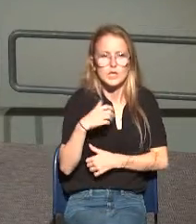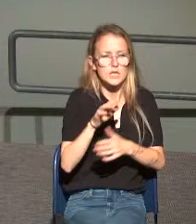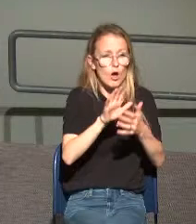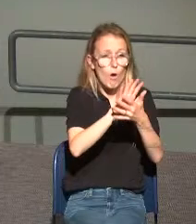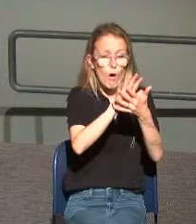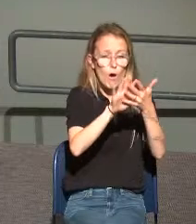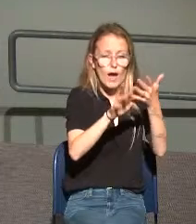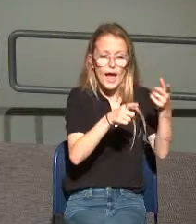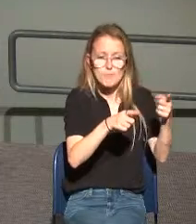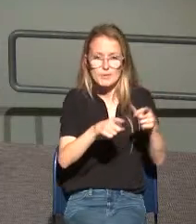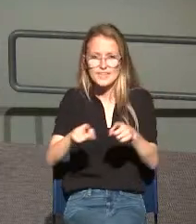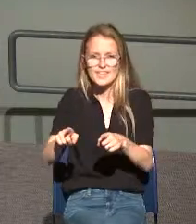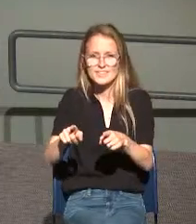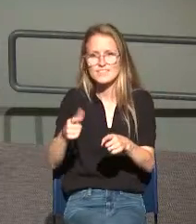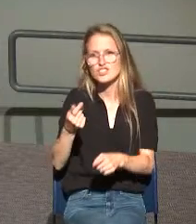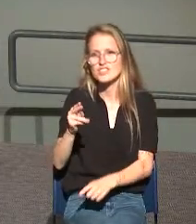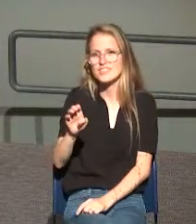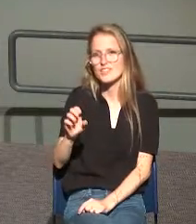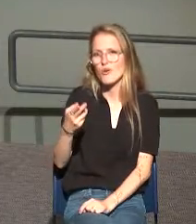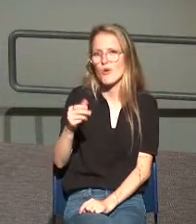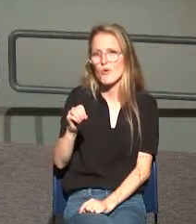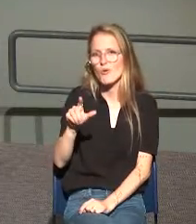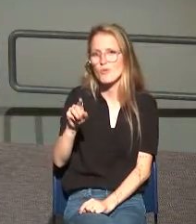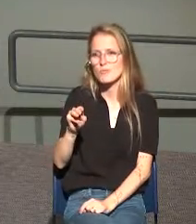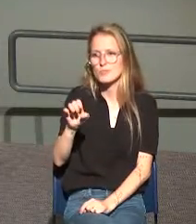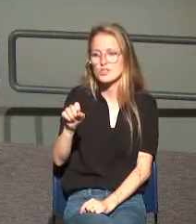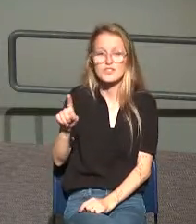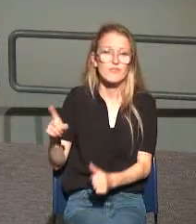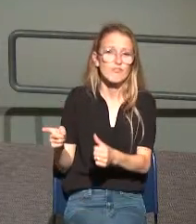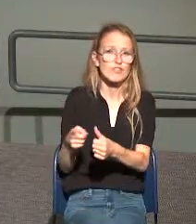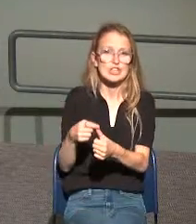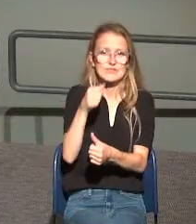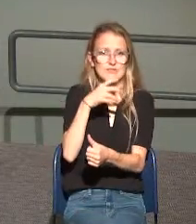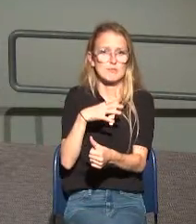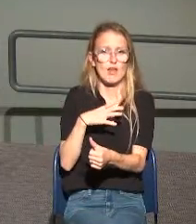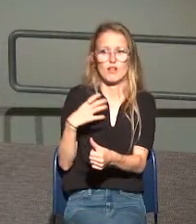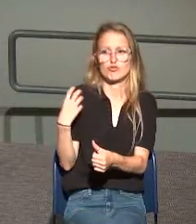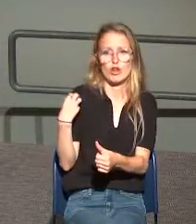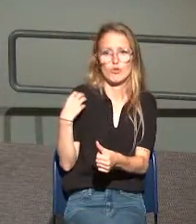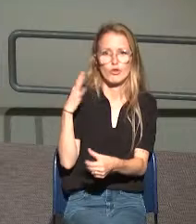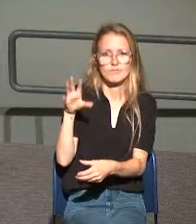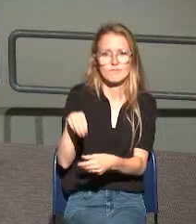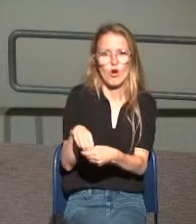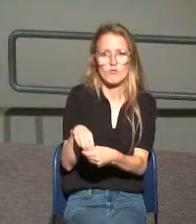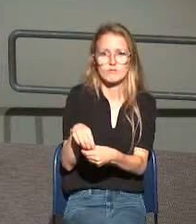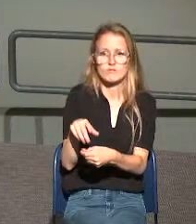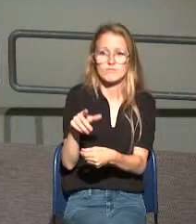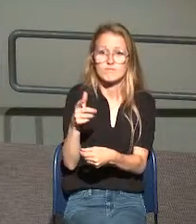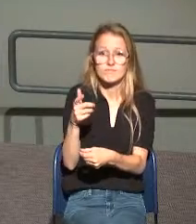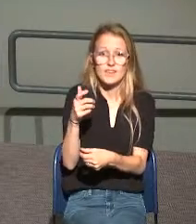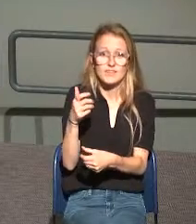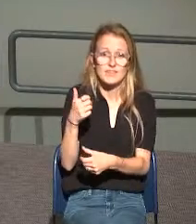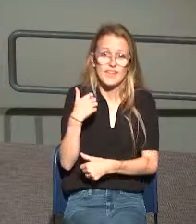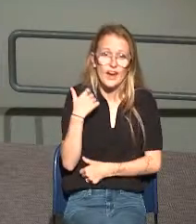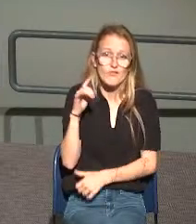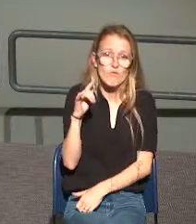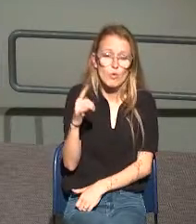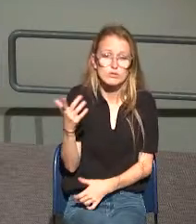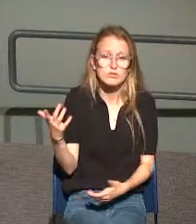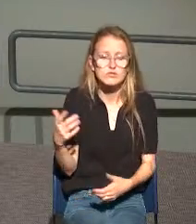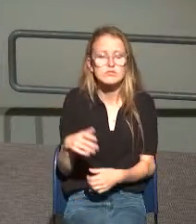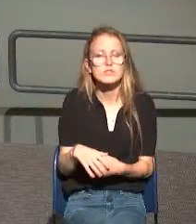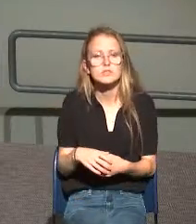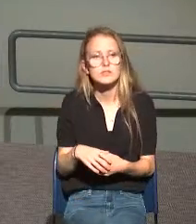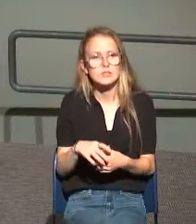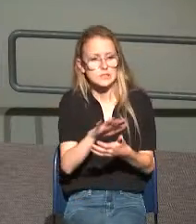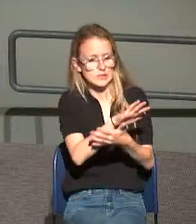and there's Jean Holm, so she was the first female general in the Air Force. And all that was going on at the same time as some of